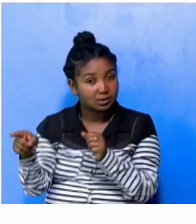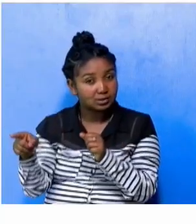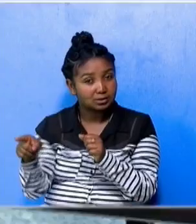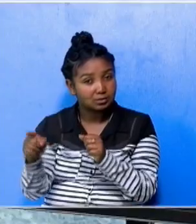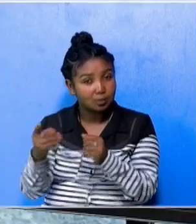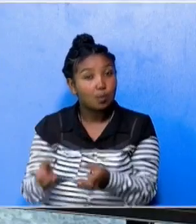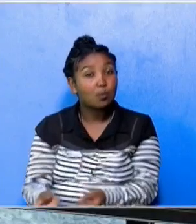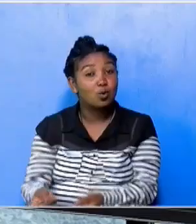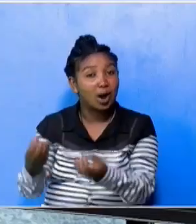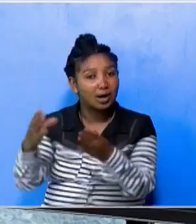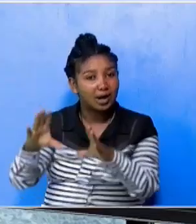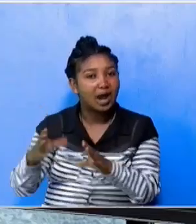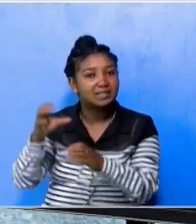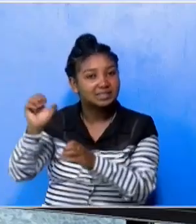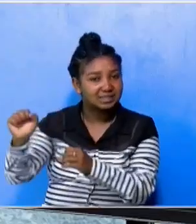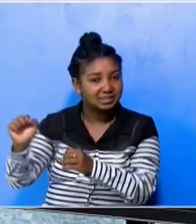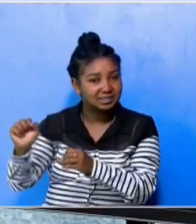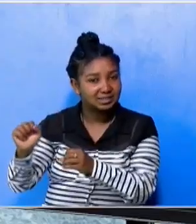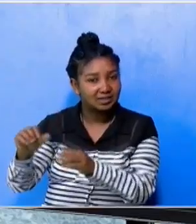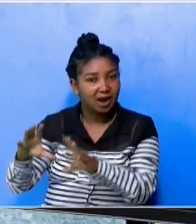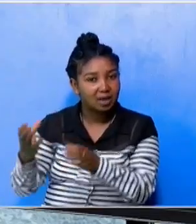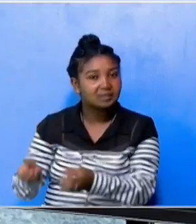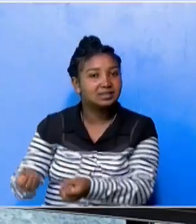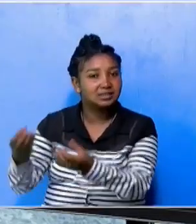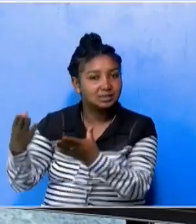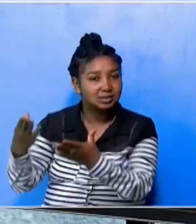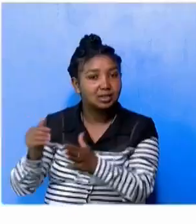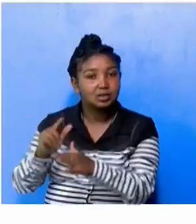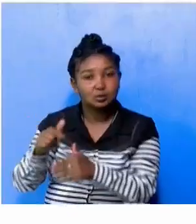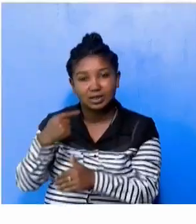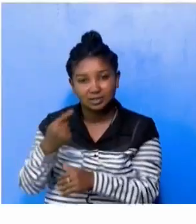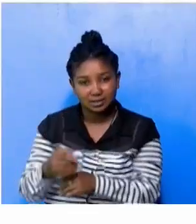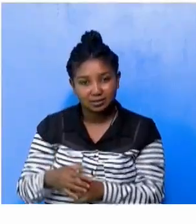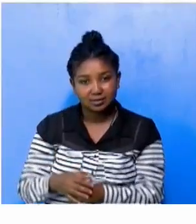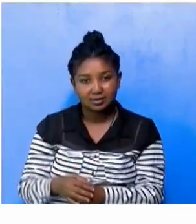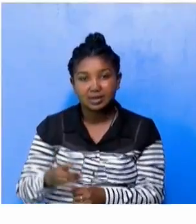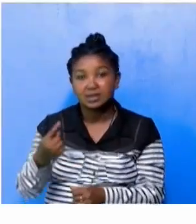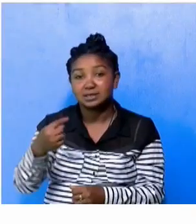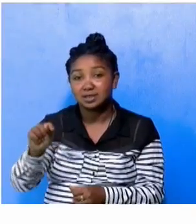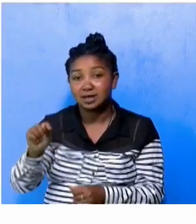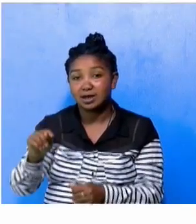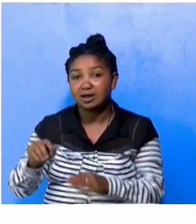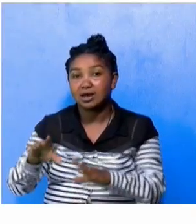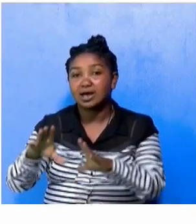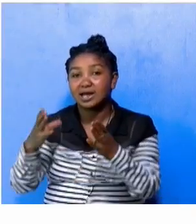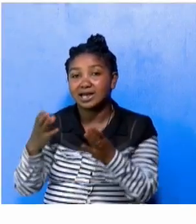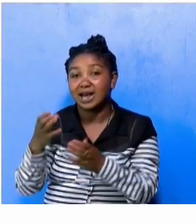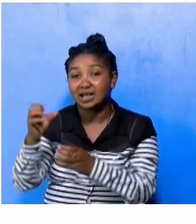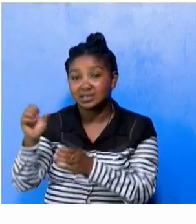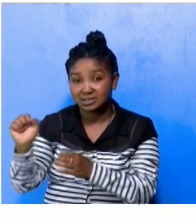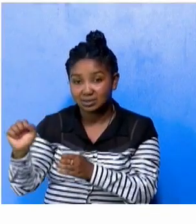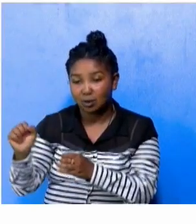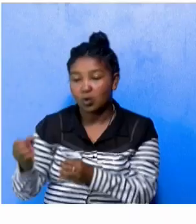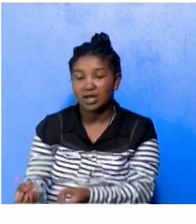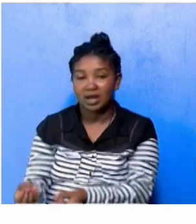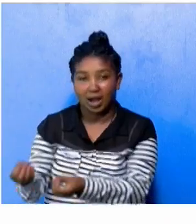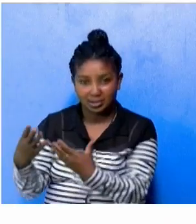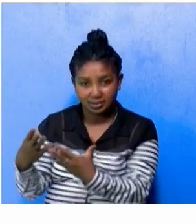plural. The classes. So we can say here, the classes